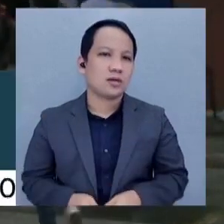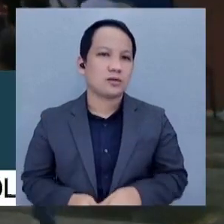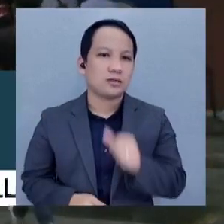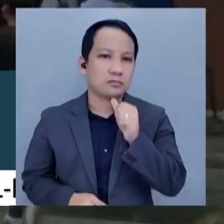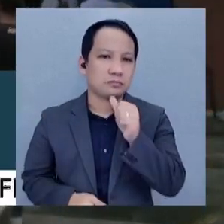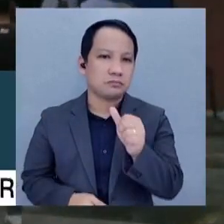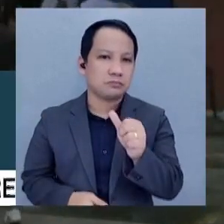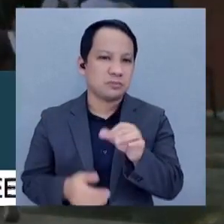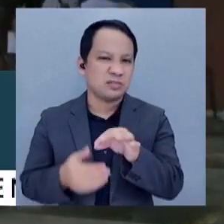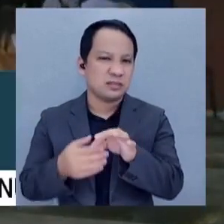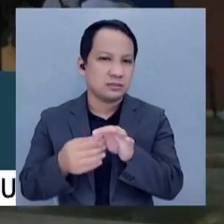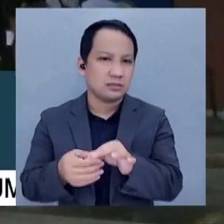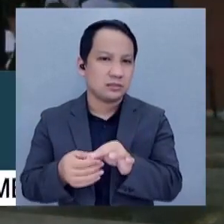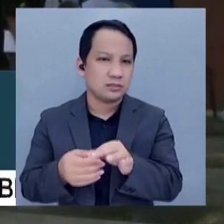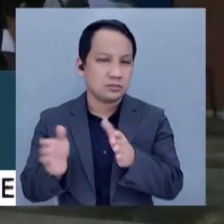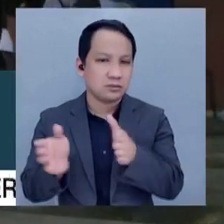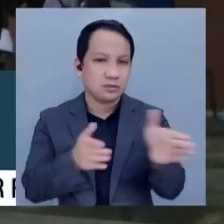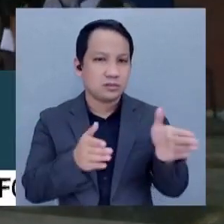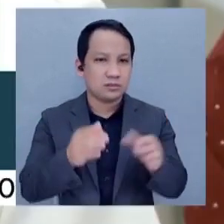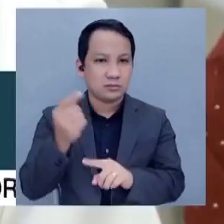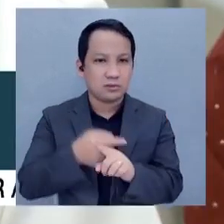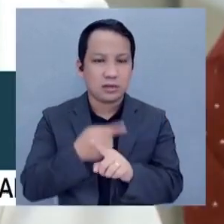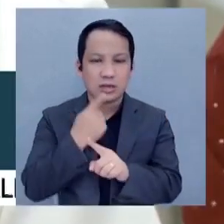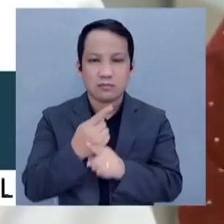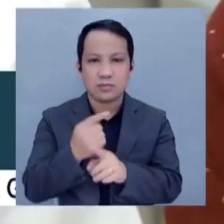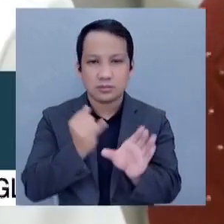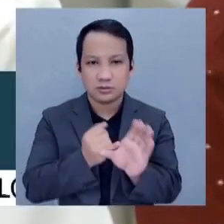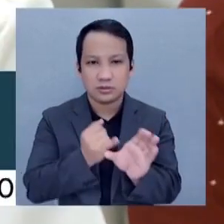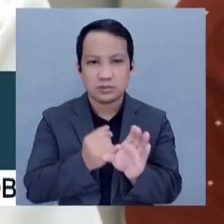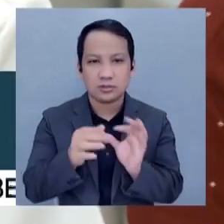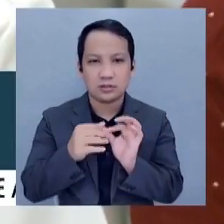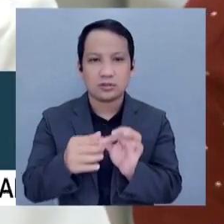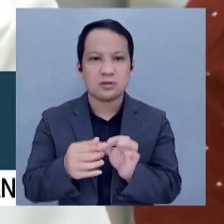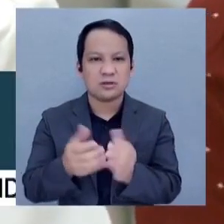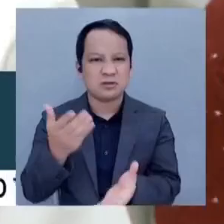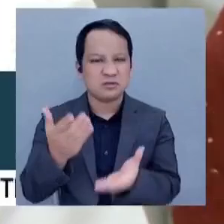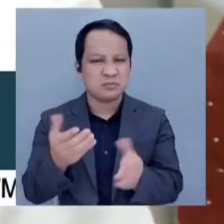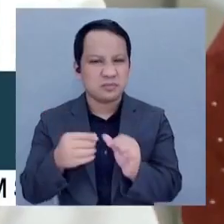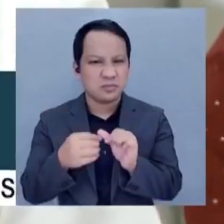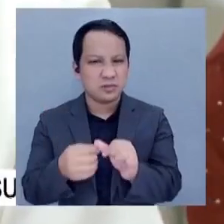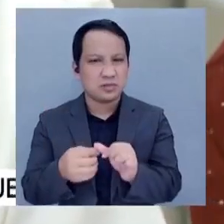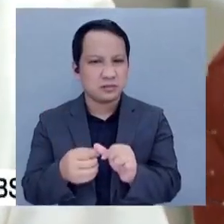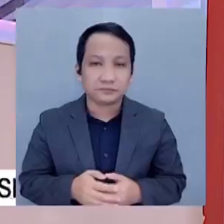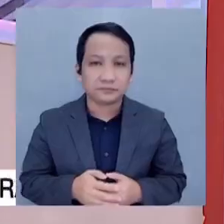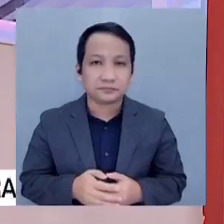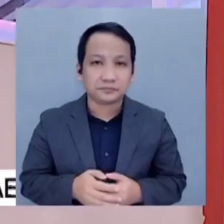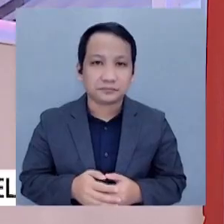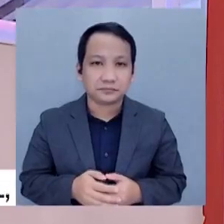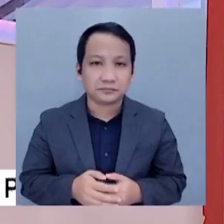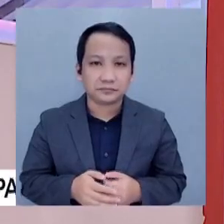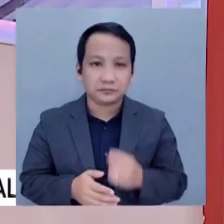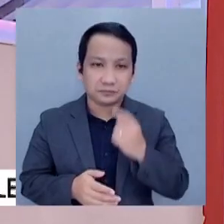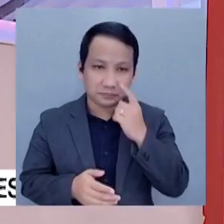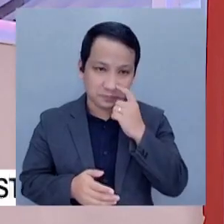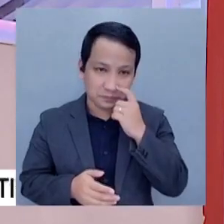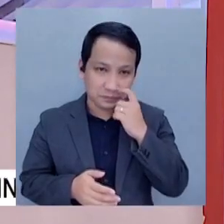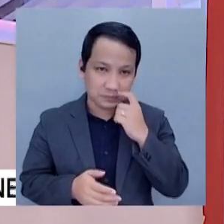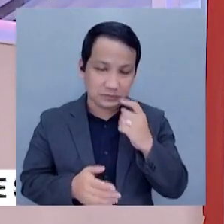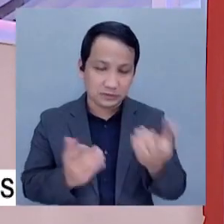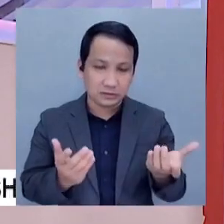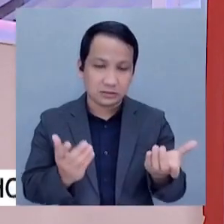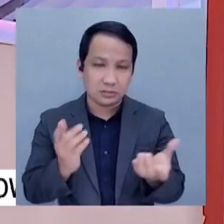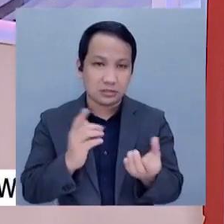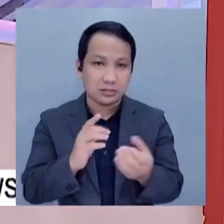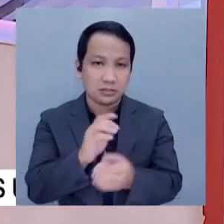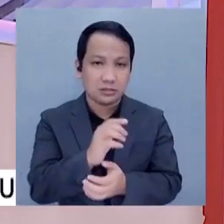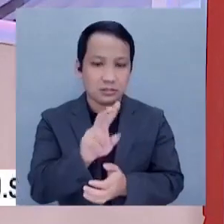planned nationwide strike by jeepney operators on October 16 will not push through. Global messaging app Viber aims